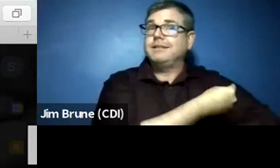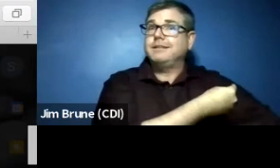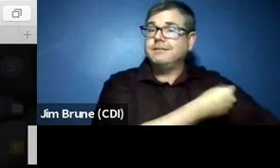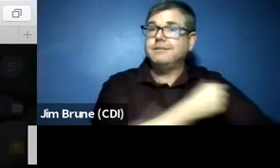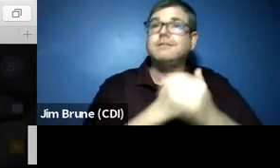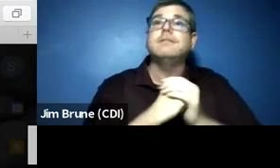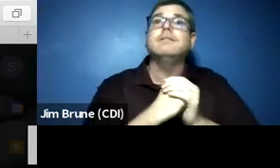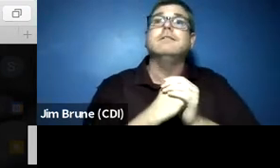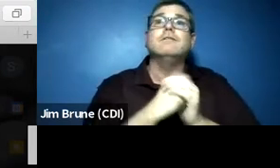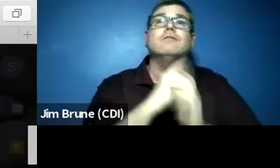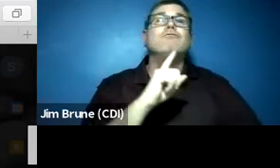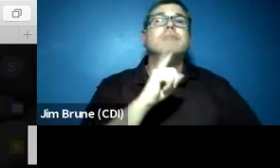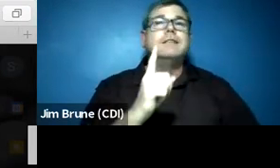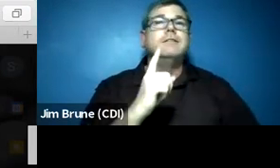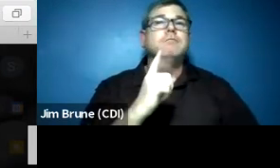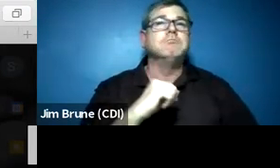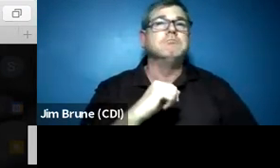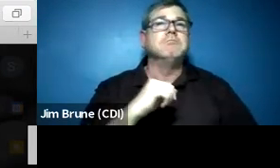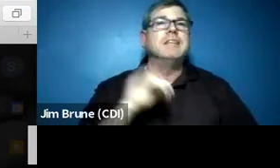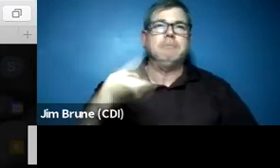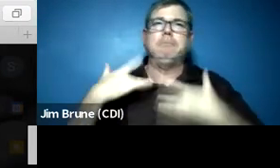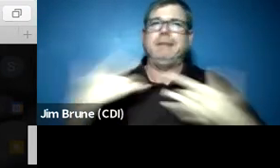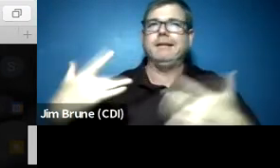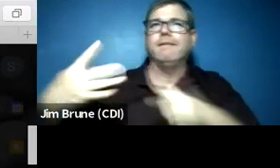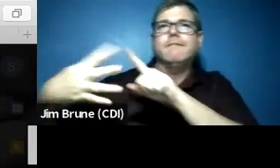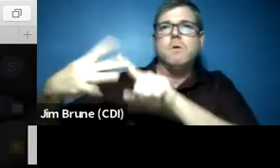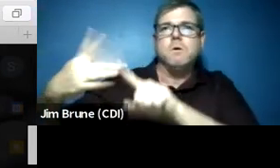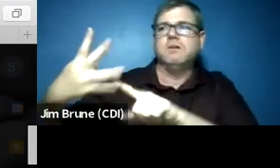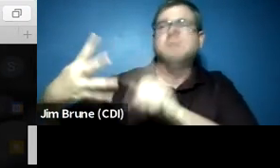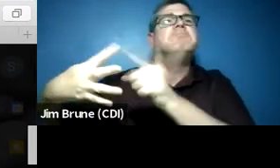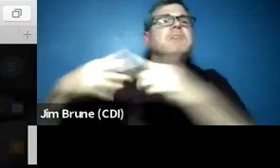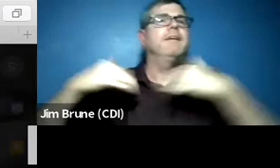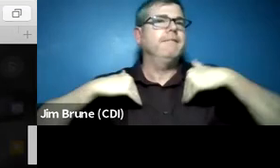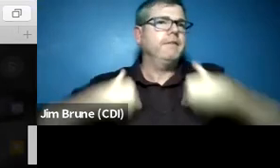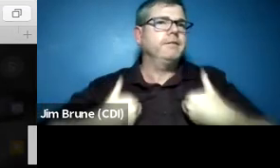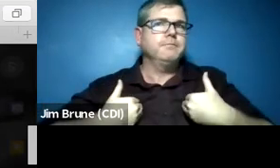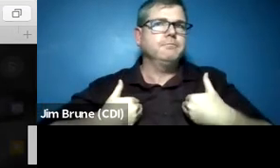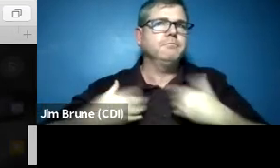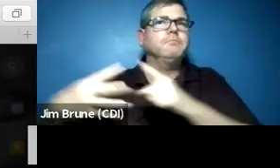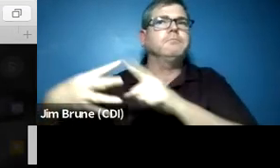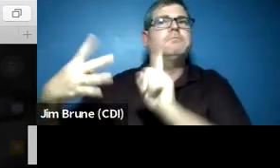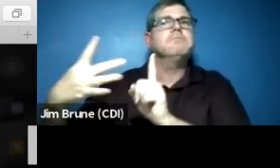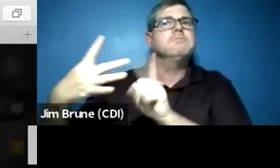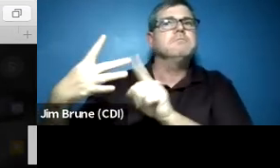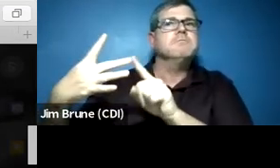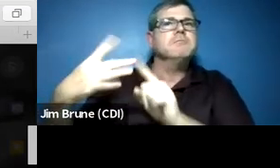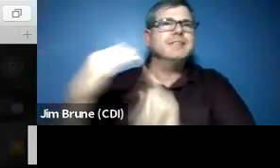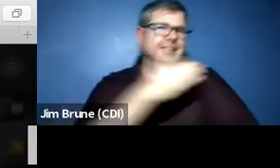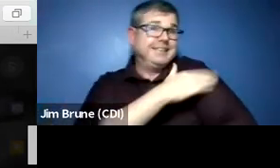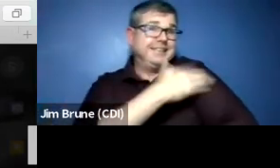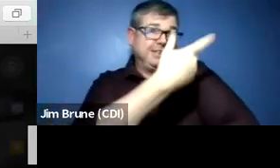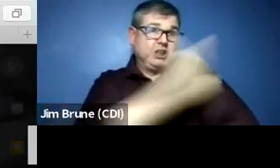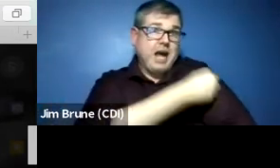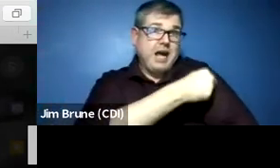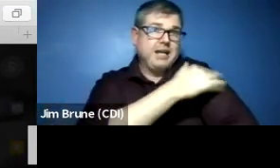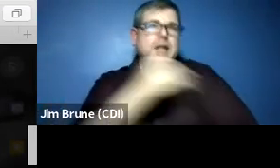ones that people are experiencing. It's the fatigue, like I said, the pain and swelling at the injection site, fever and chills, and